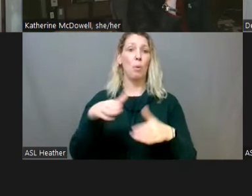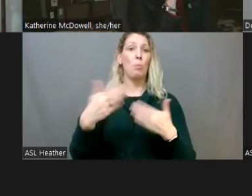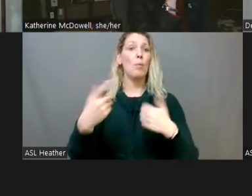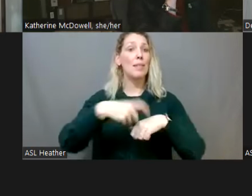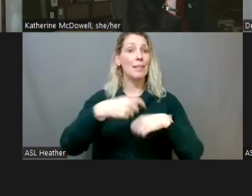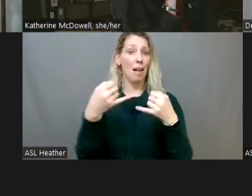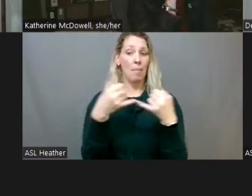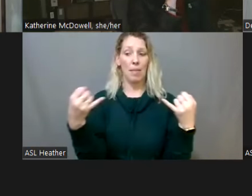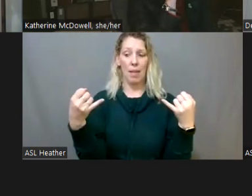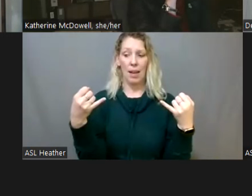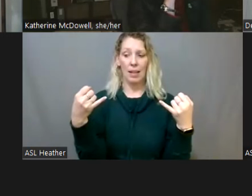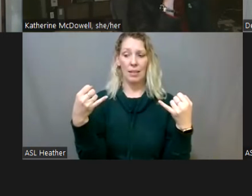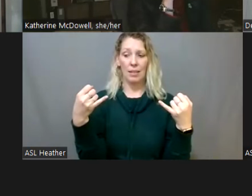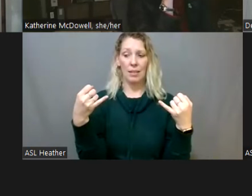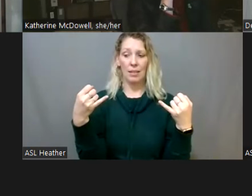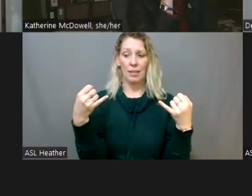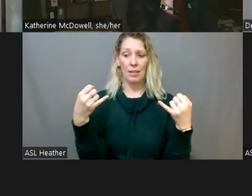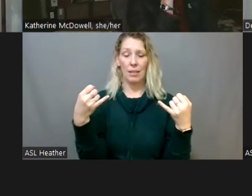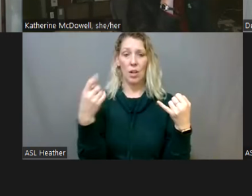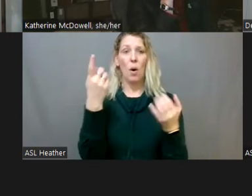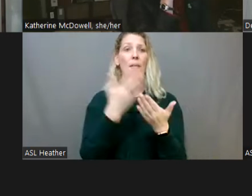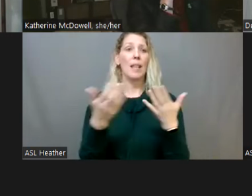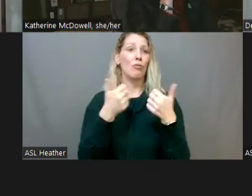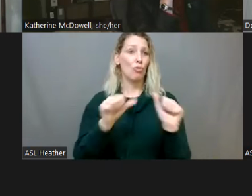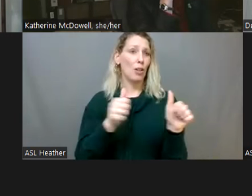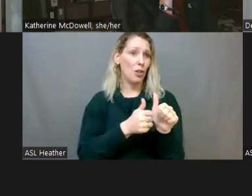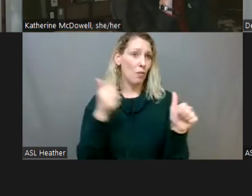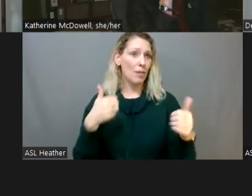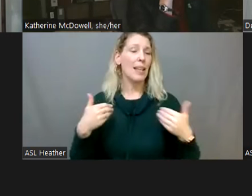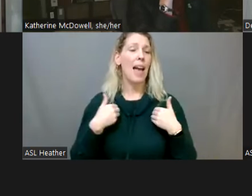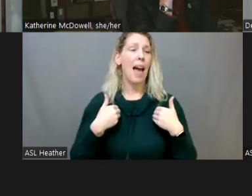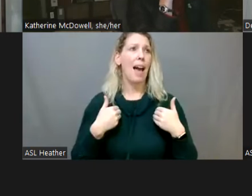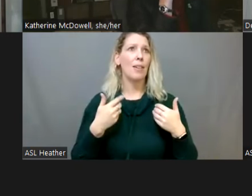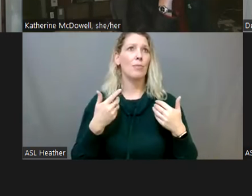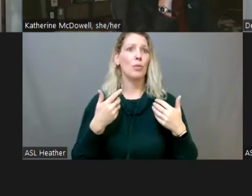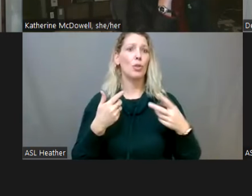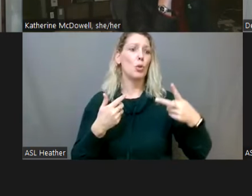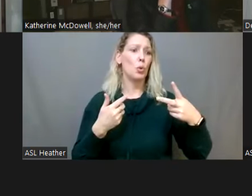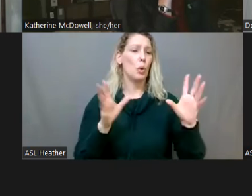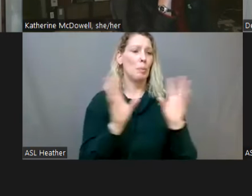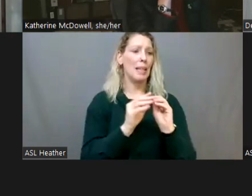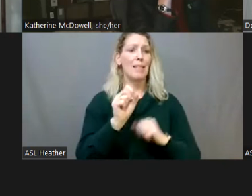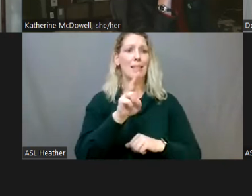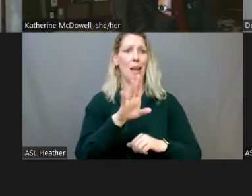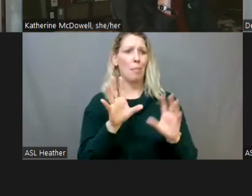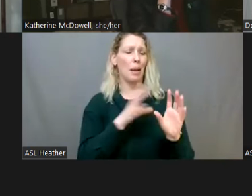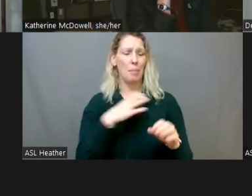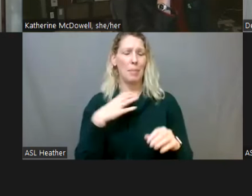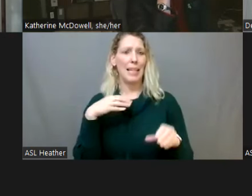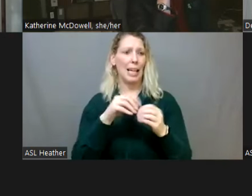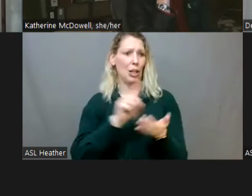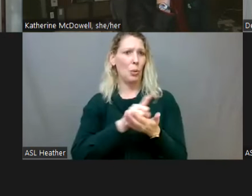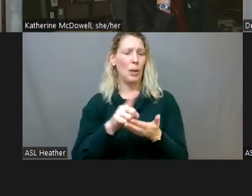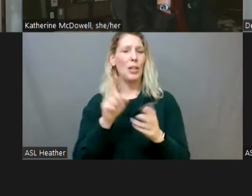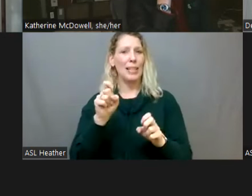where one of the things they're trying to avoid is having us have 2 meetings of the same subcommittee within a week so that people have a rest.